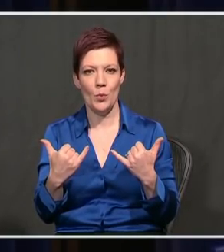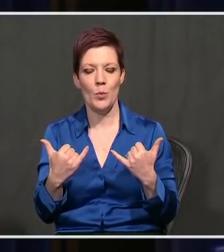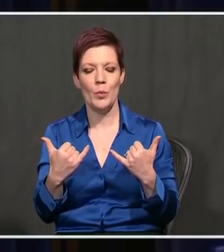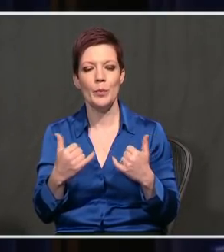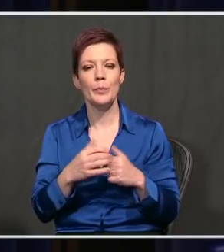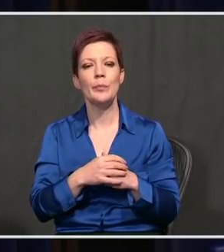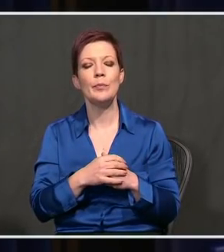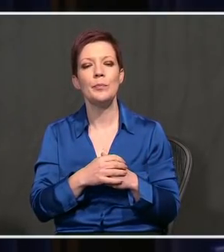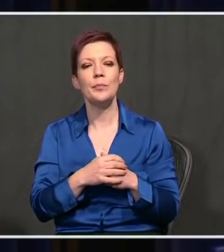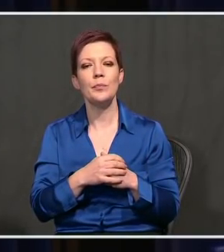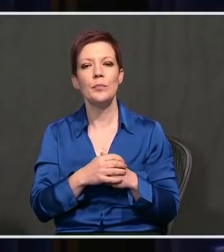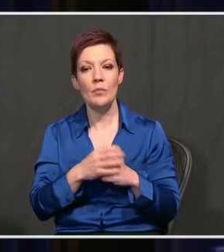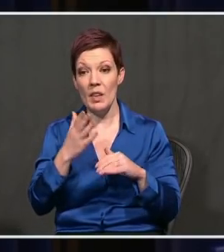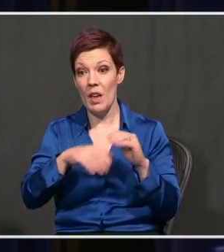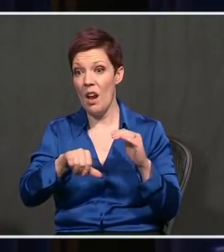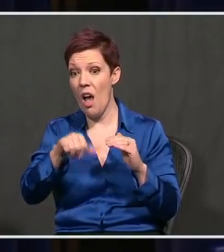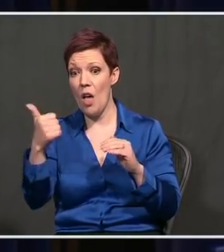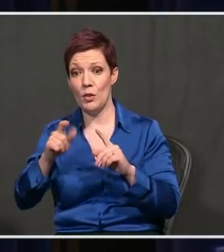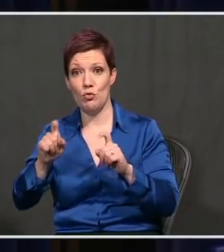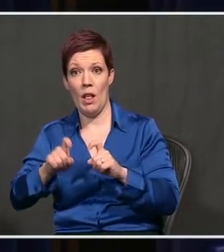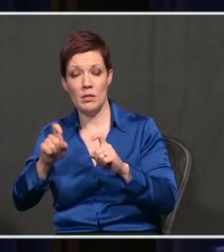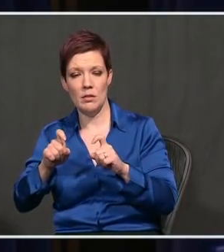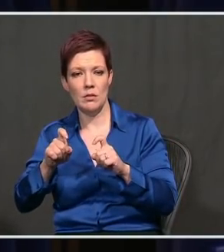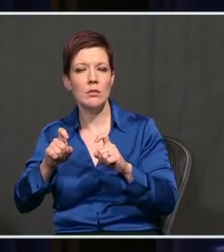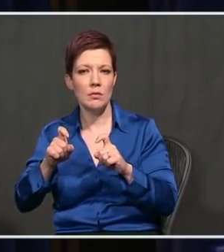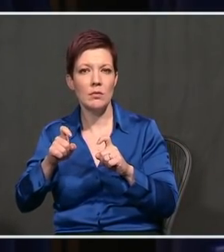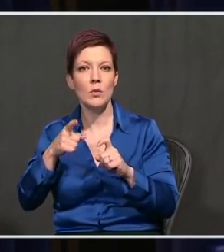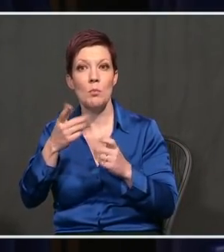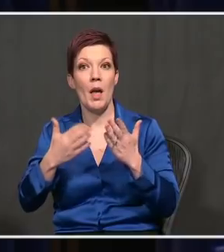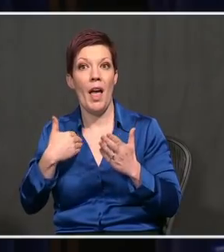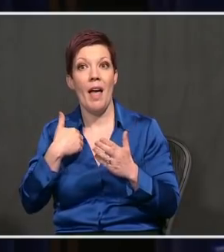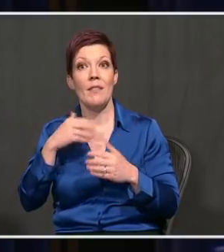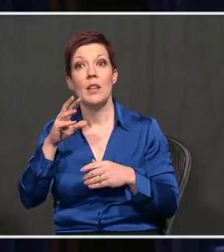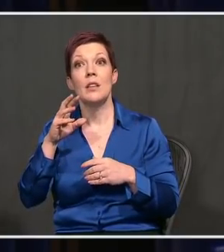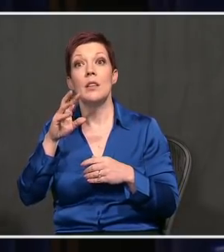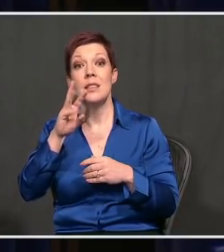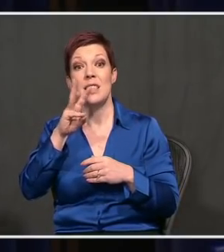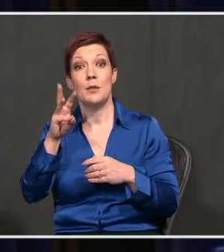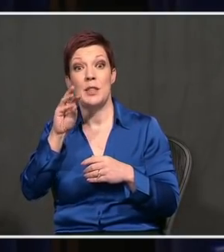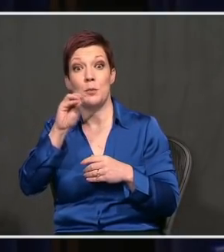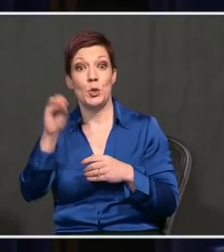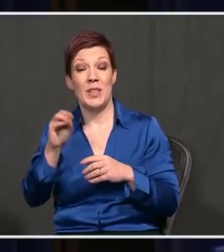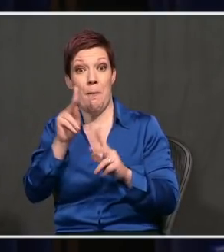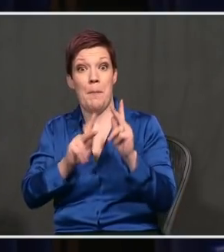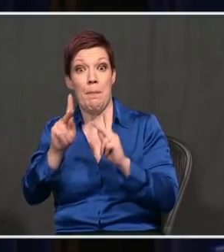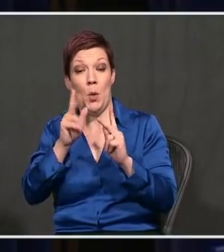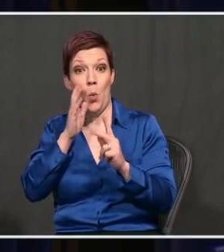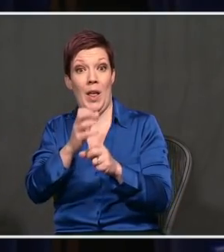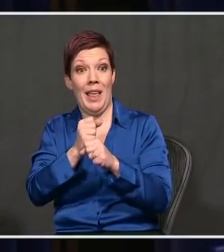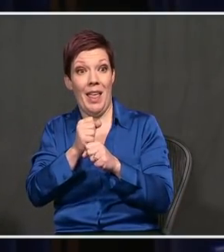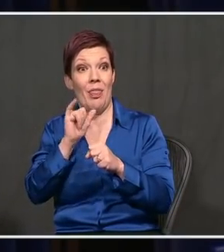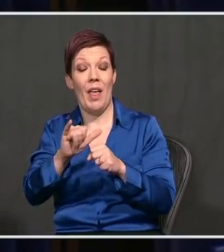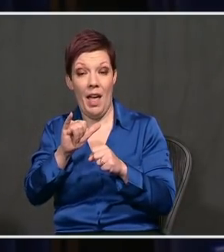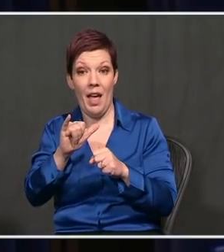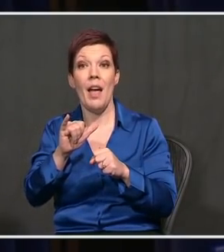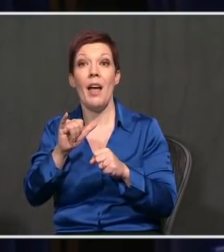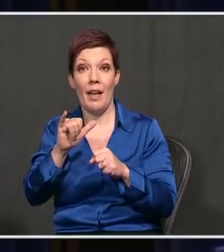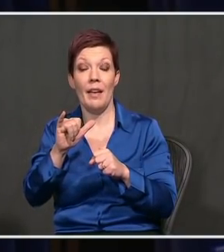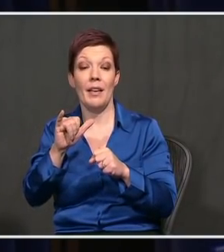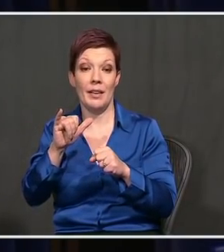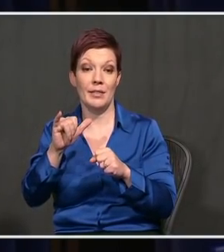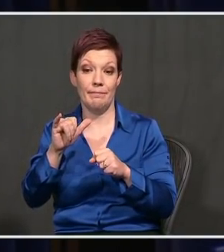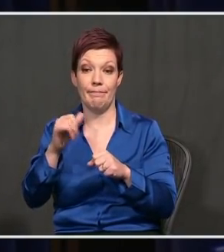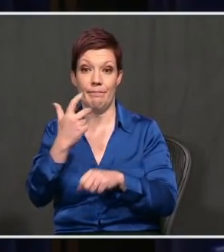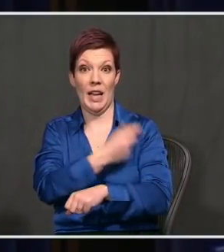trial, depending on how randomization is done, you may have 66% to have vaccine now. And these trials are running